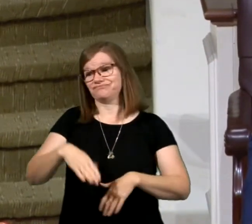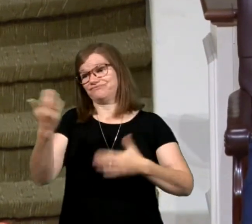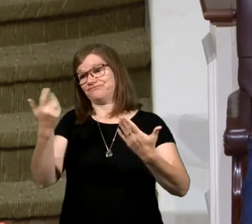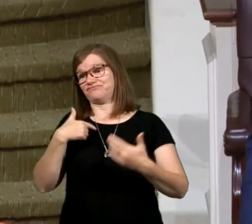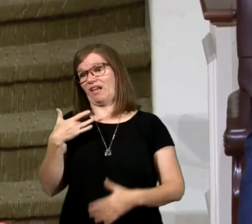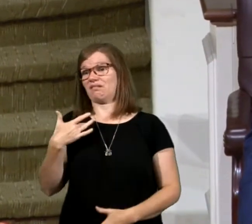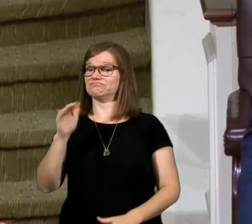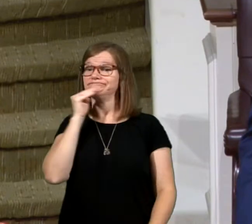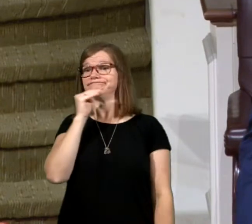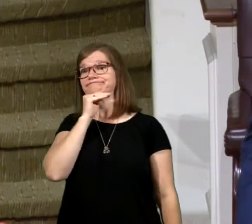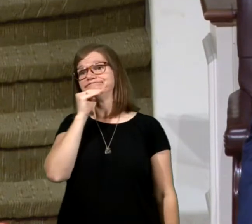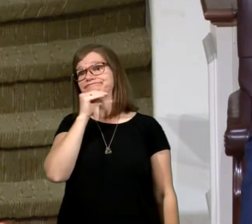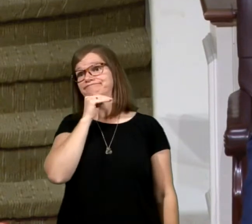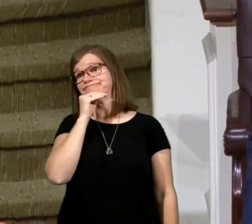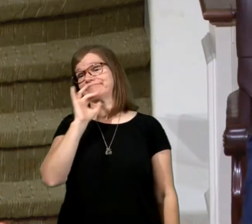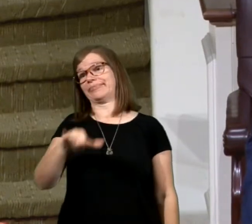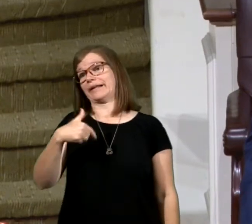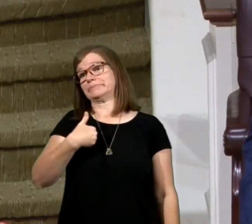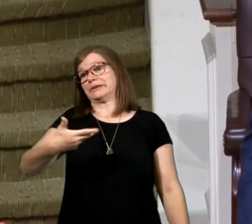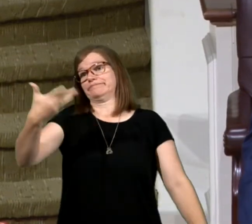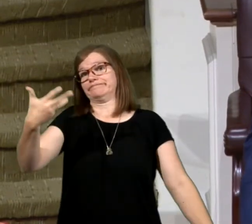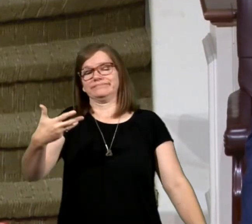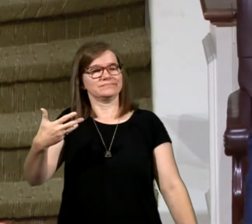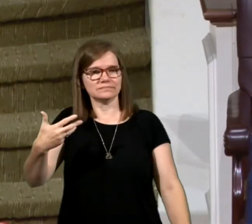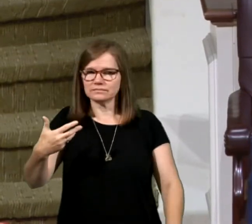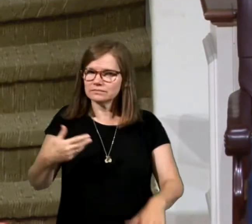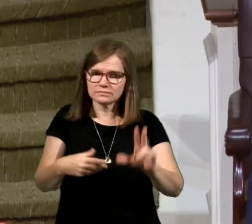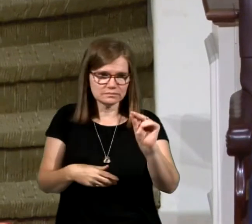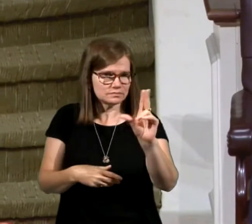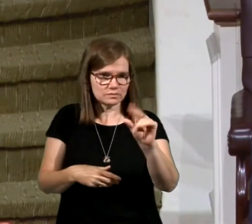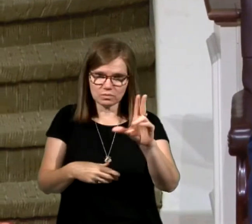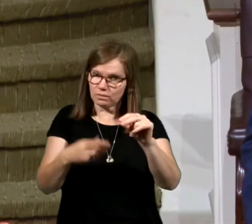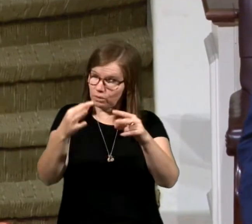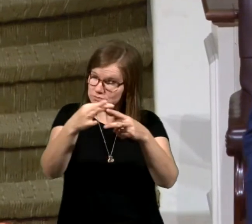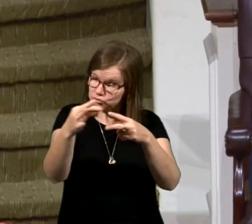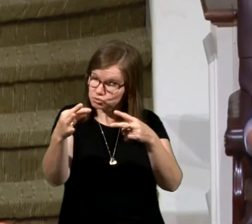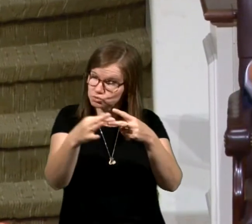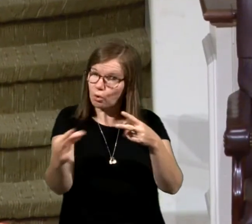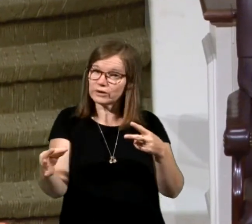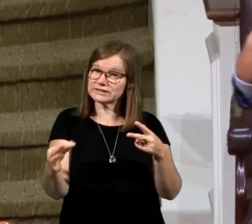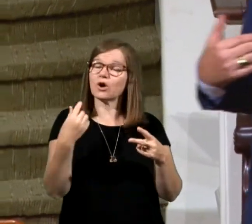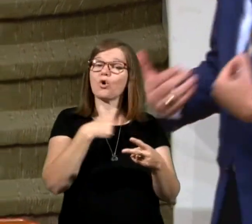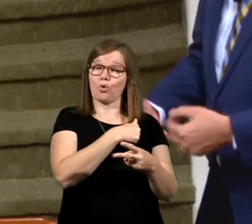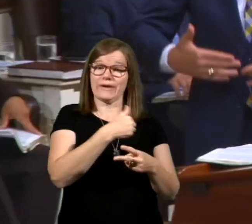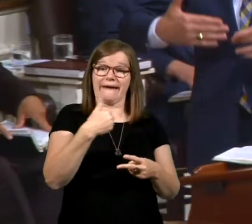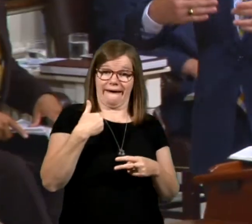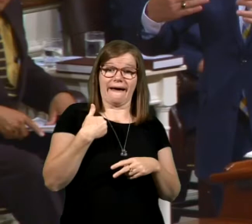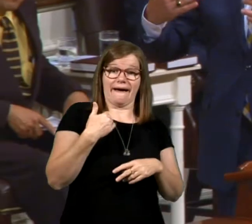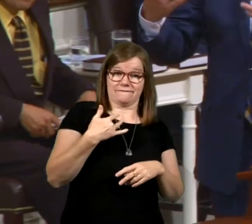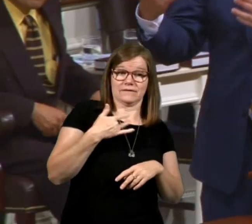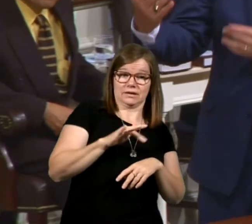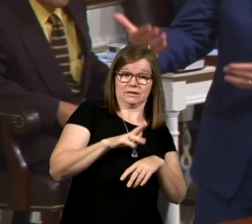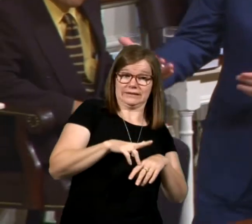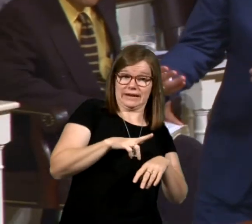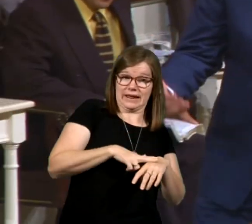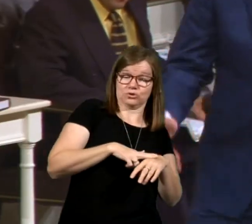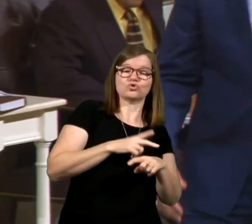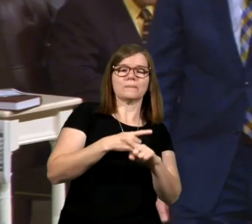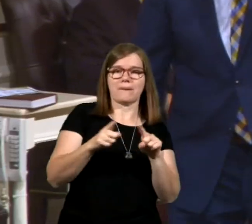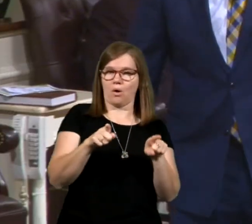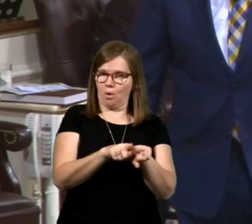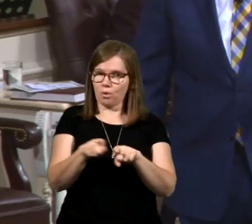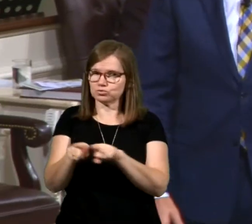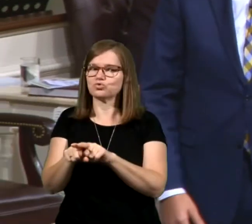for lying, so I just lie all the time. No, it's your choice to lie. We have a nature, but we also do it by choice.